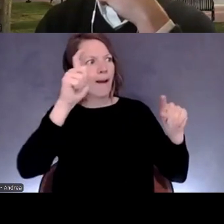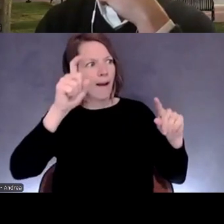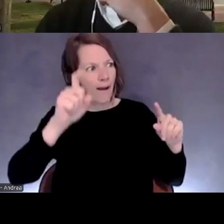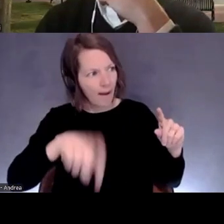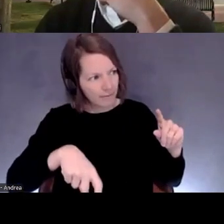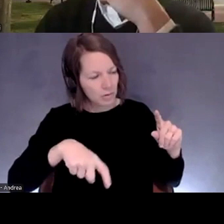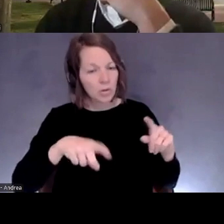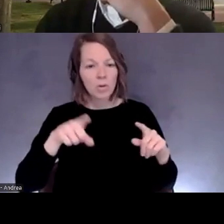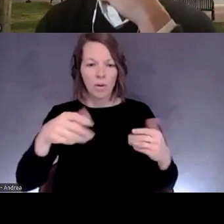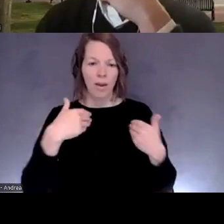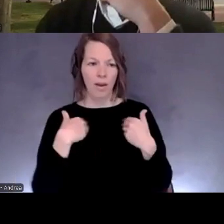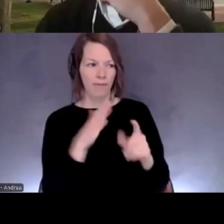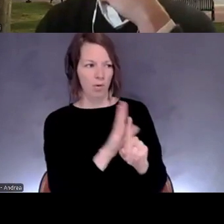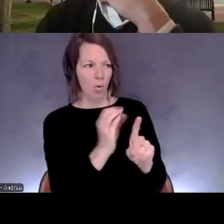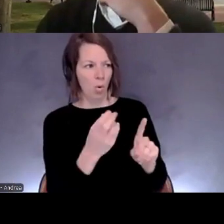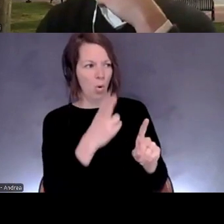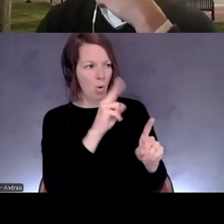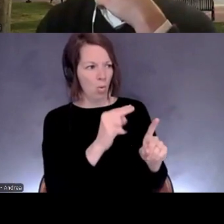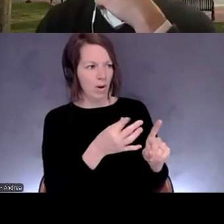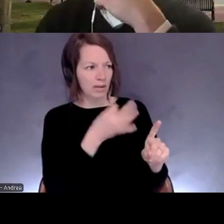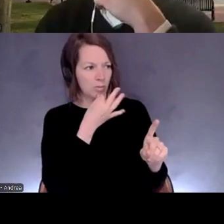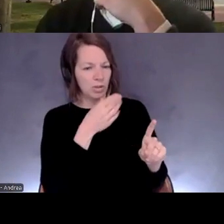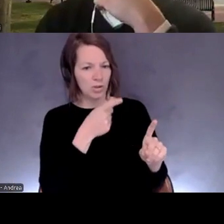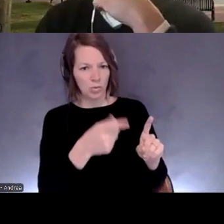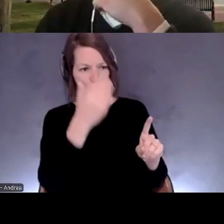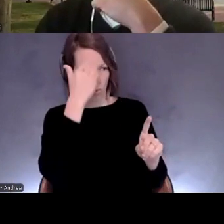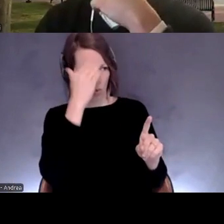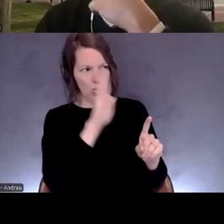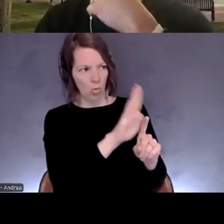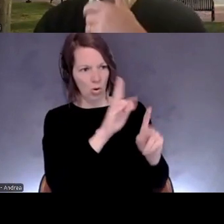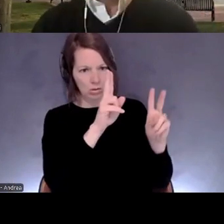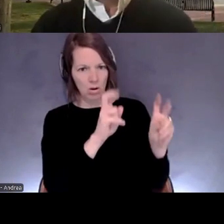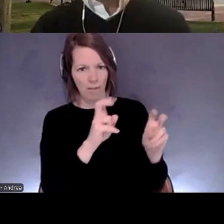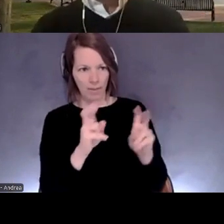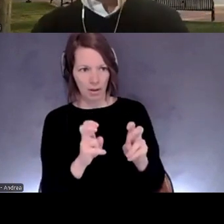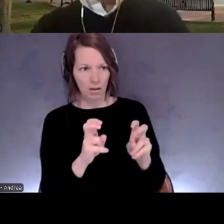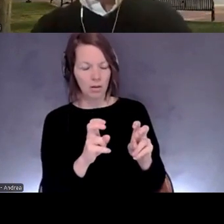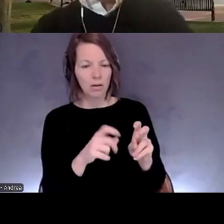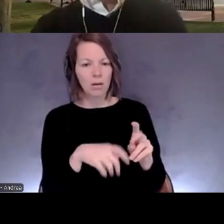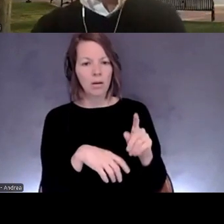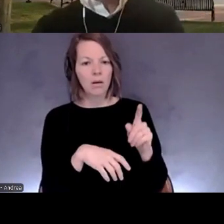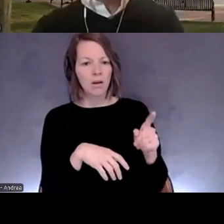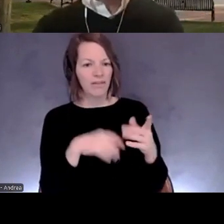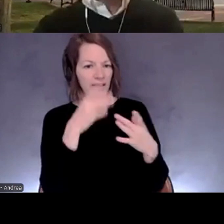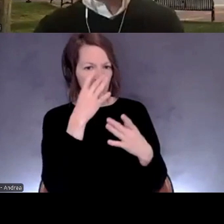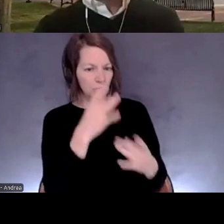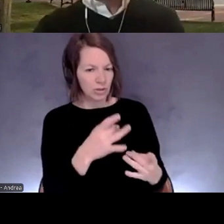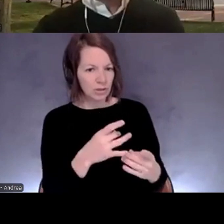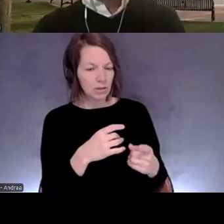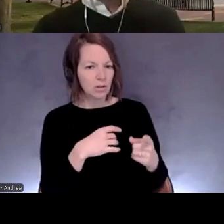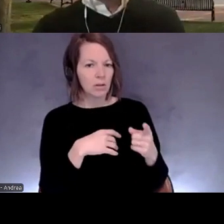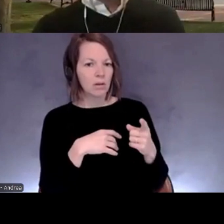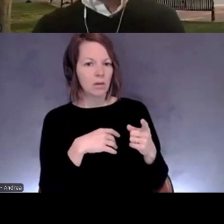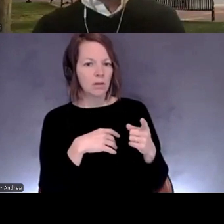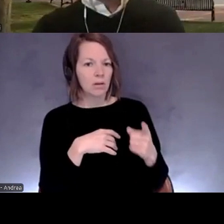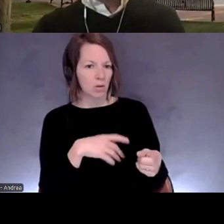mean, you have your own expertise and you know the topic of interest. You develop your